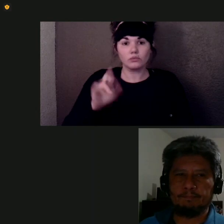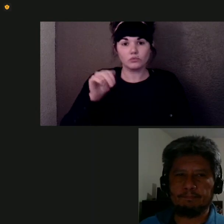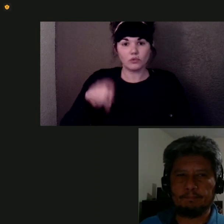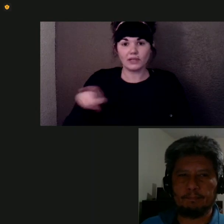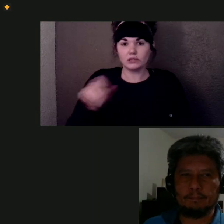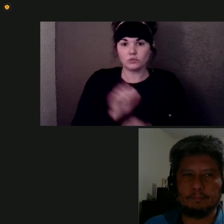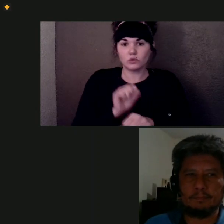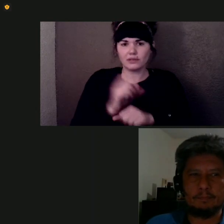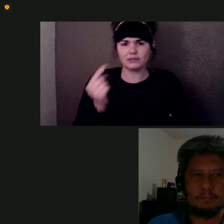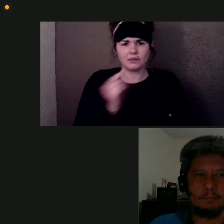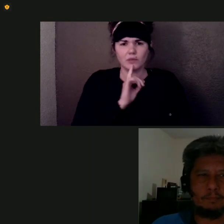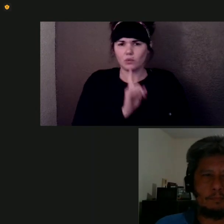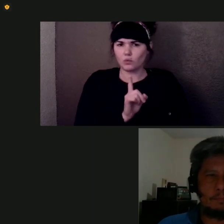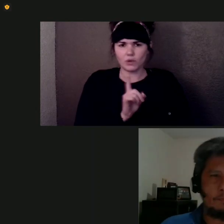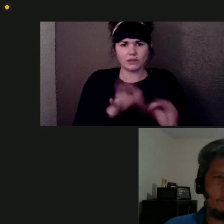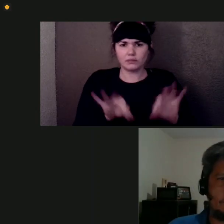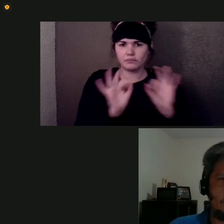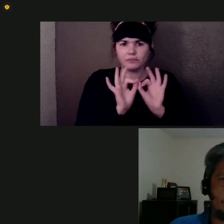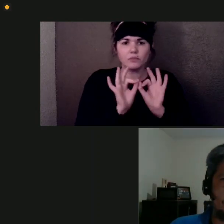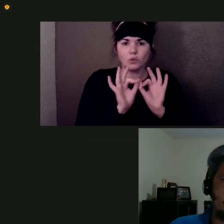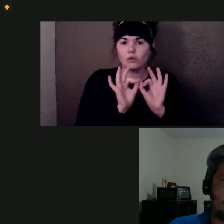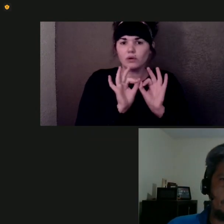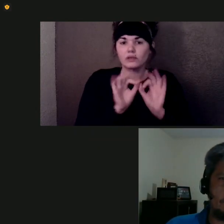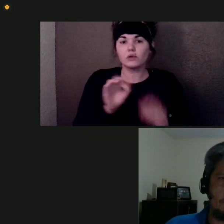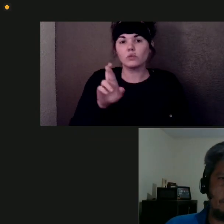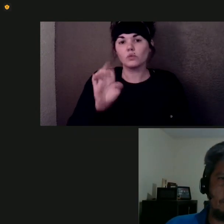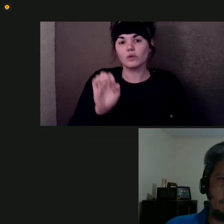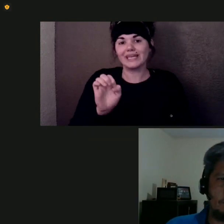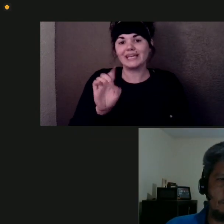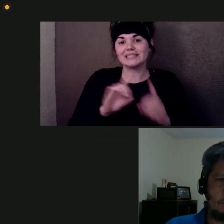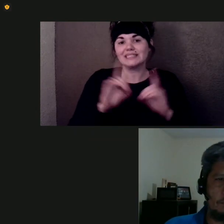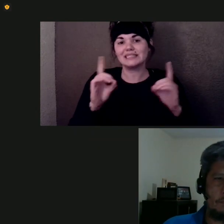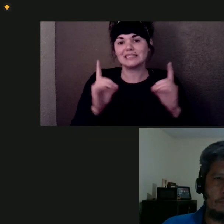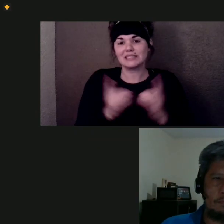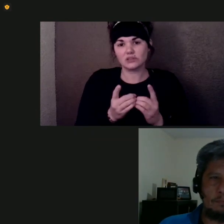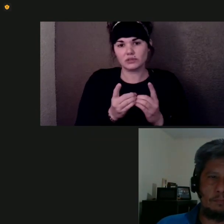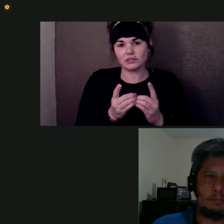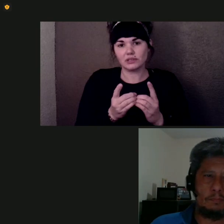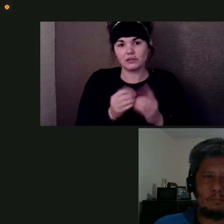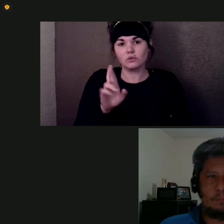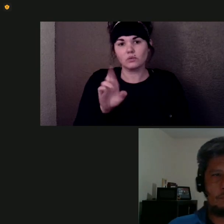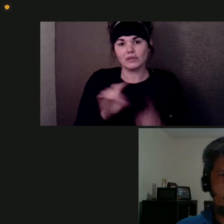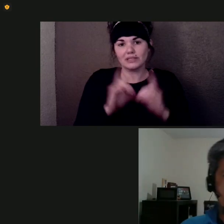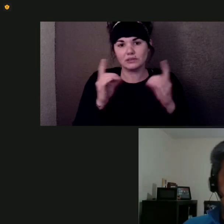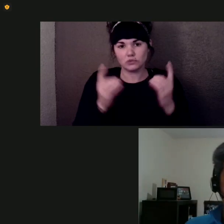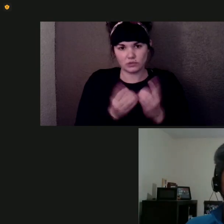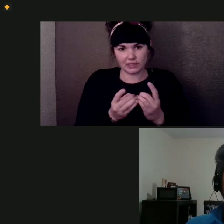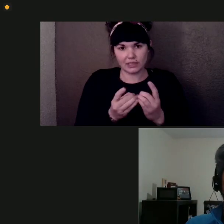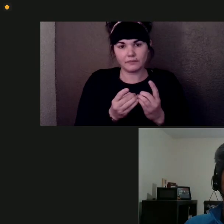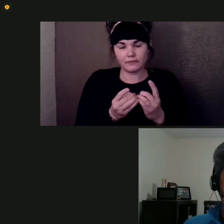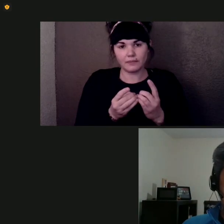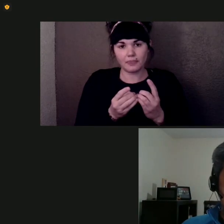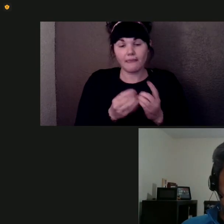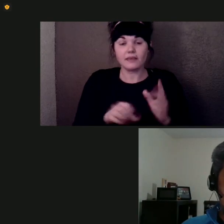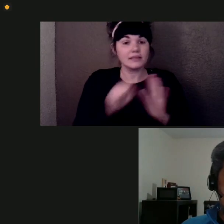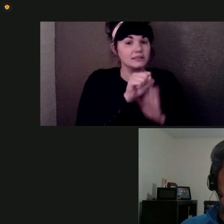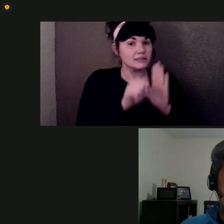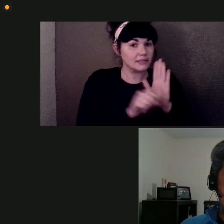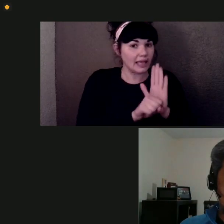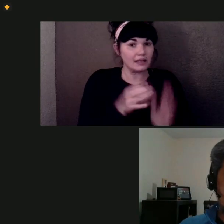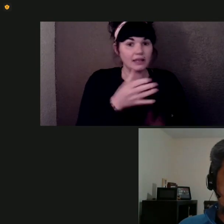redistricting in the context of a state and indeed a nation that has been victimized